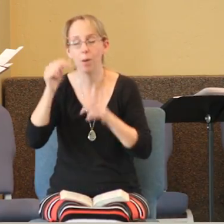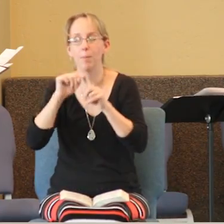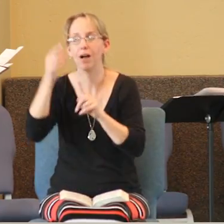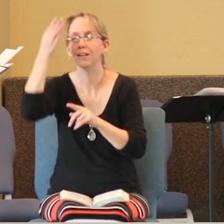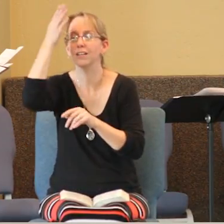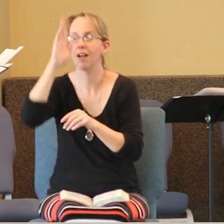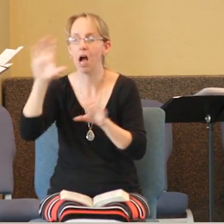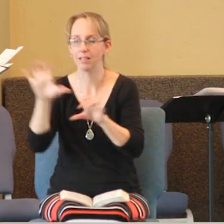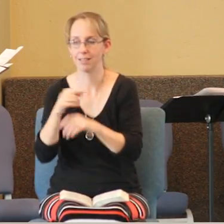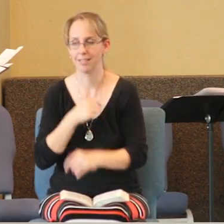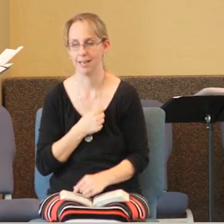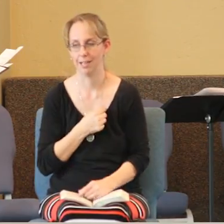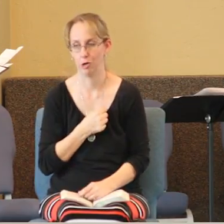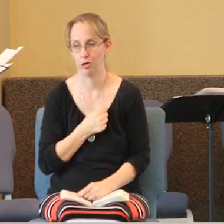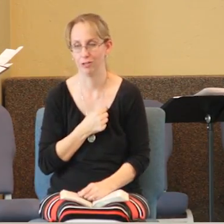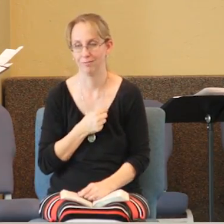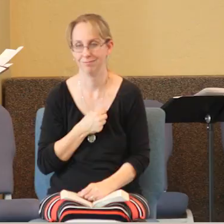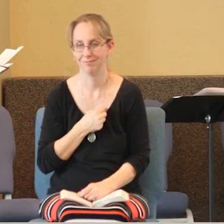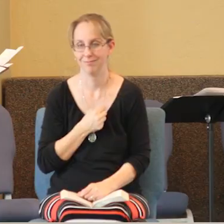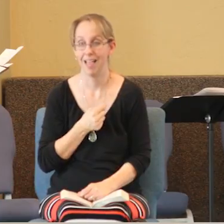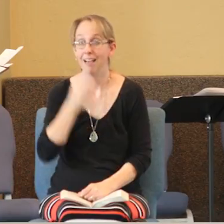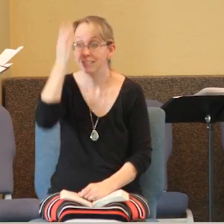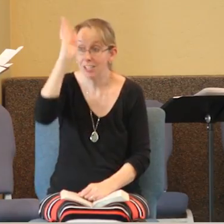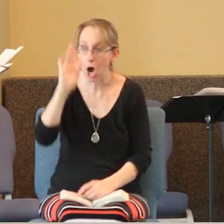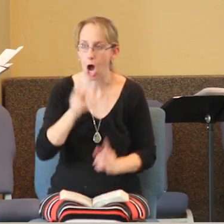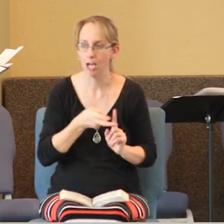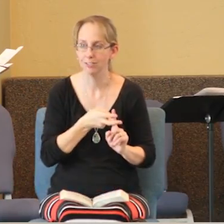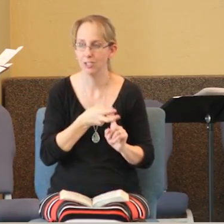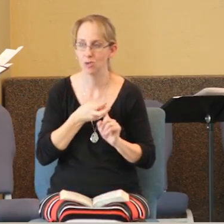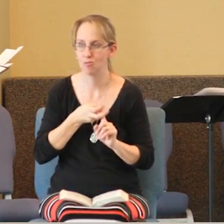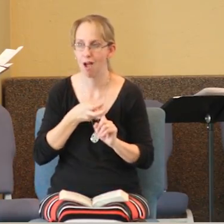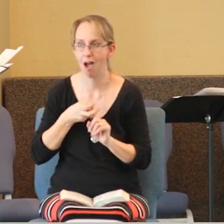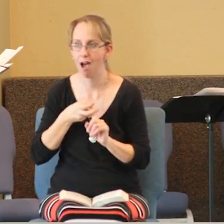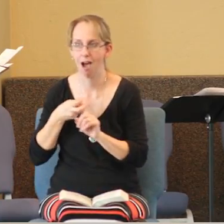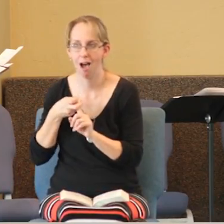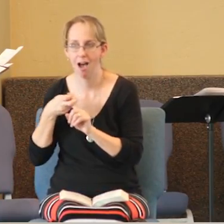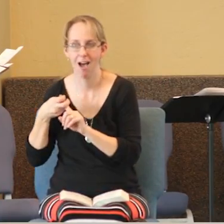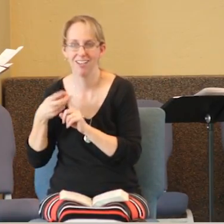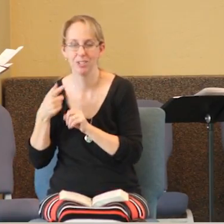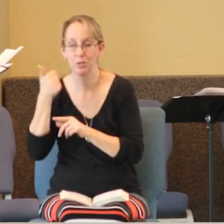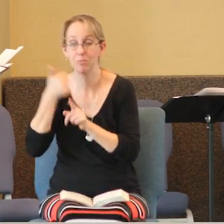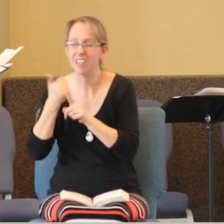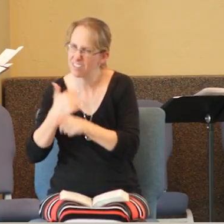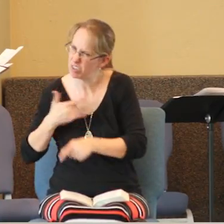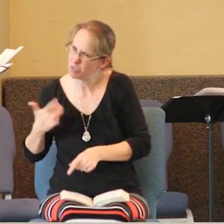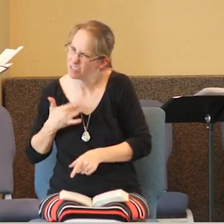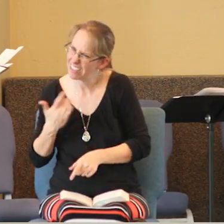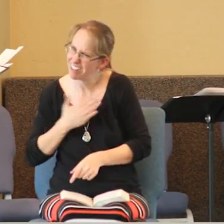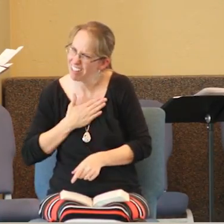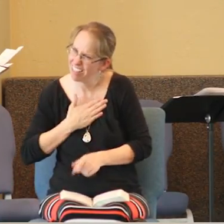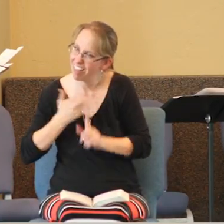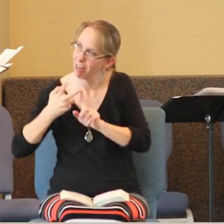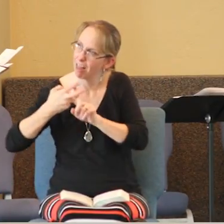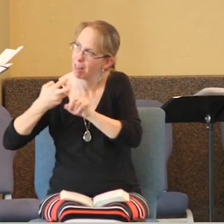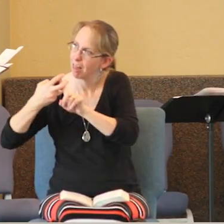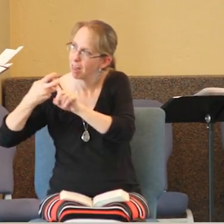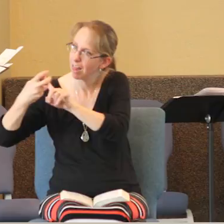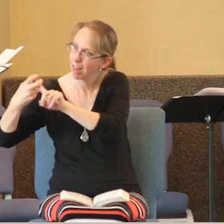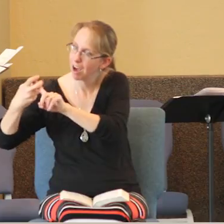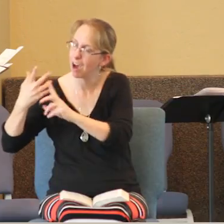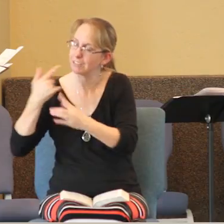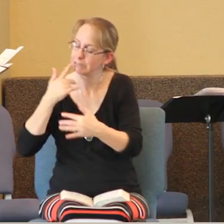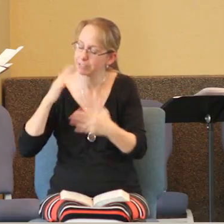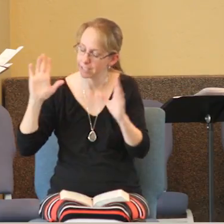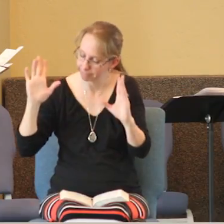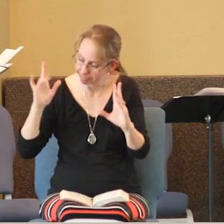And he draws us to himself. And if you feel that and you're feeling that this morning, it's like this. Lord,